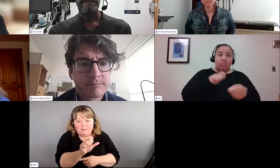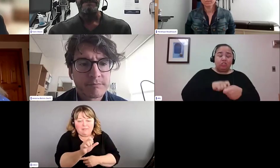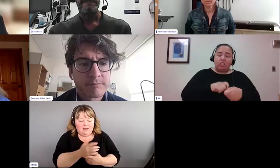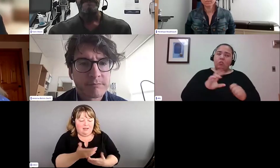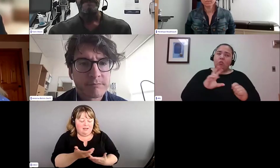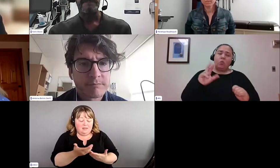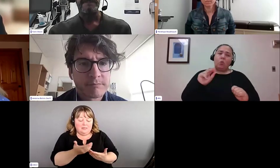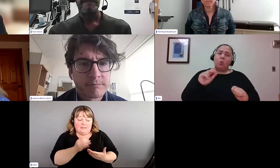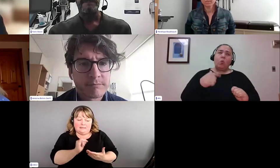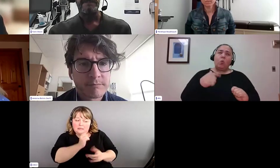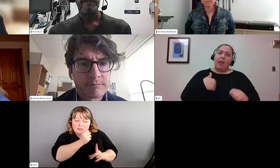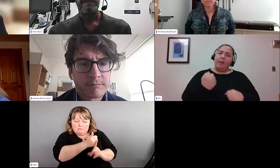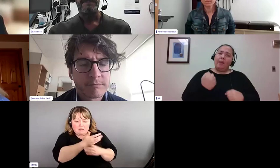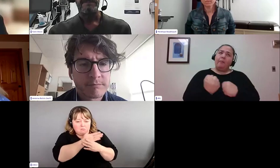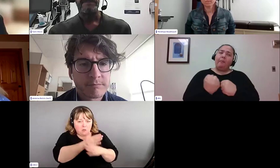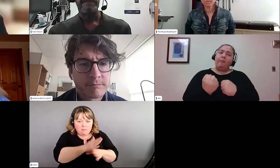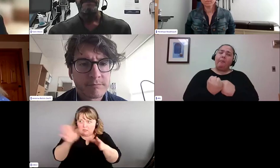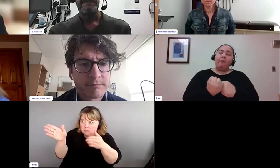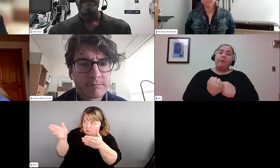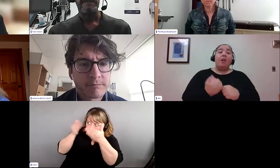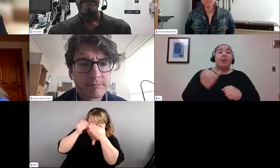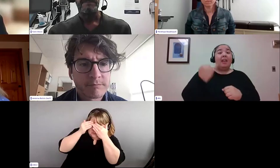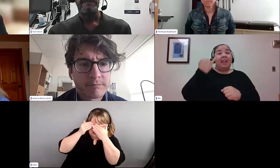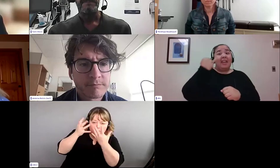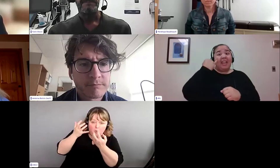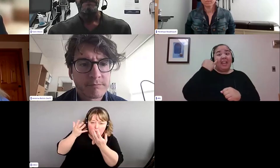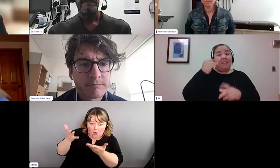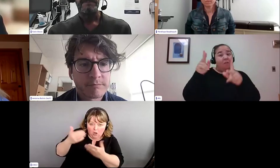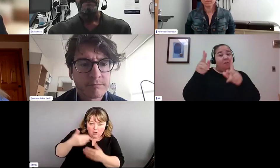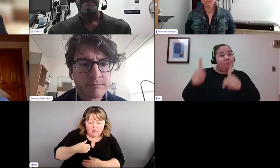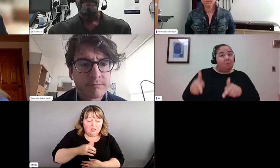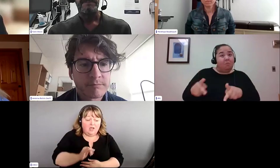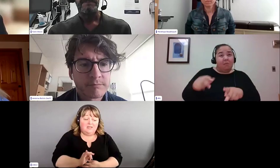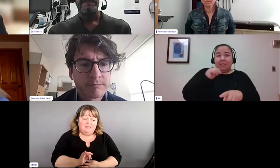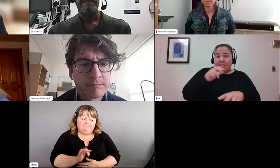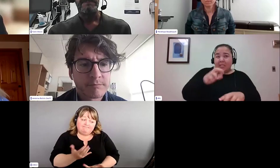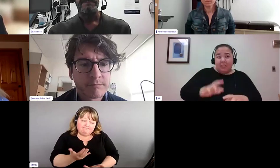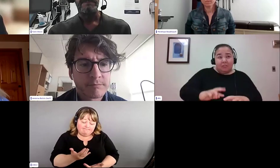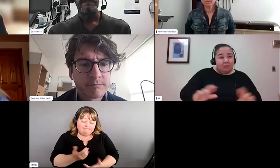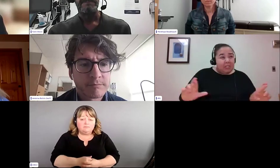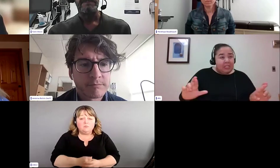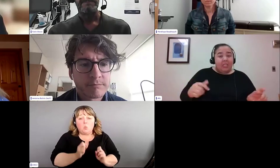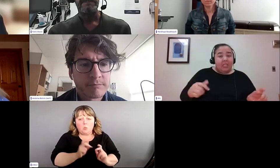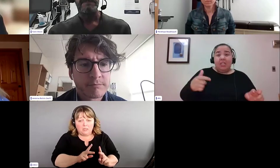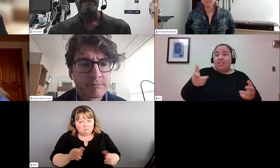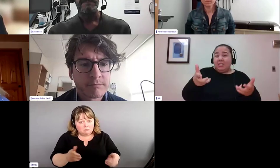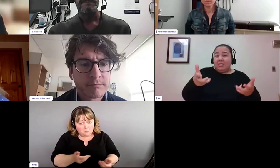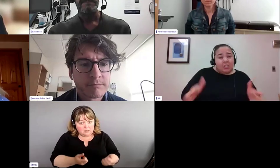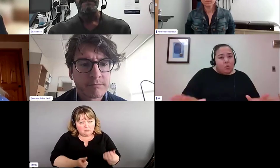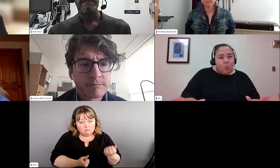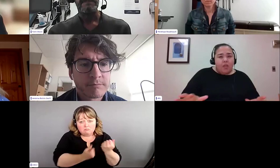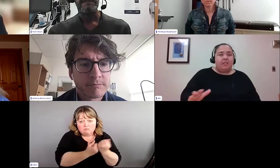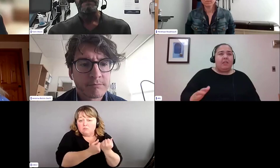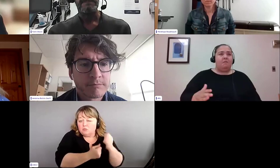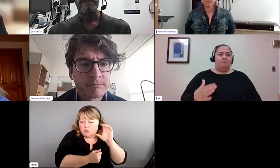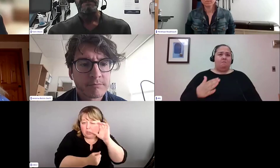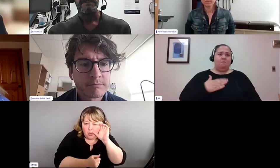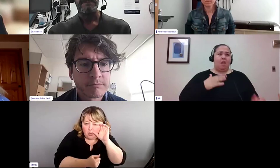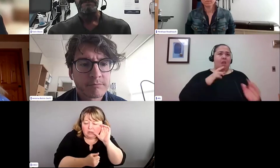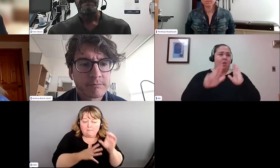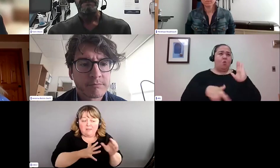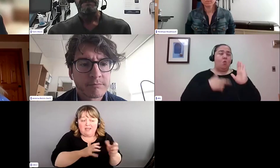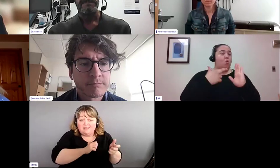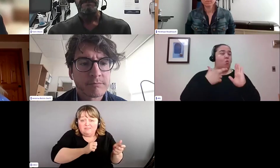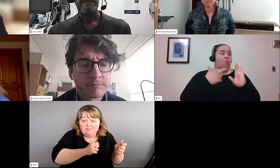But if the individual is not ready and doesn't want it, my role will be to be there, present,